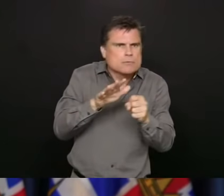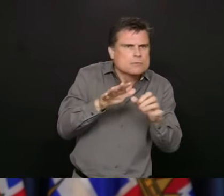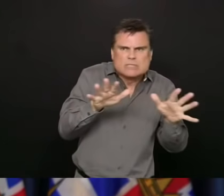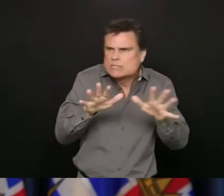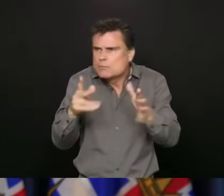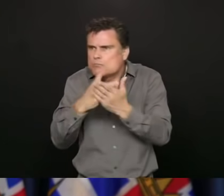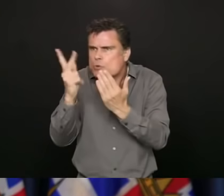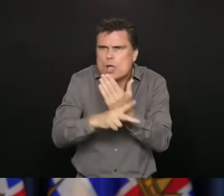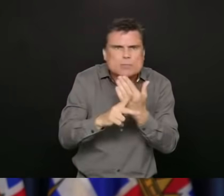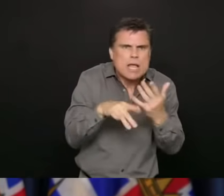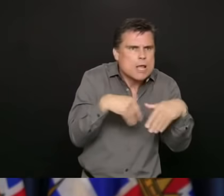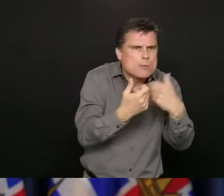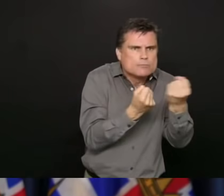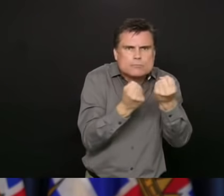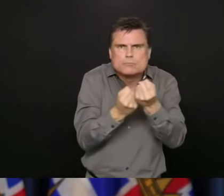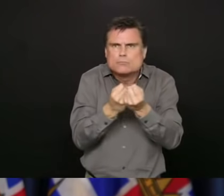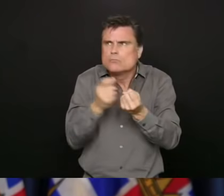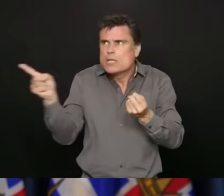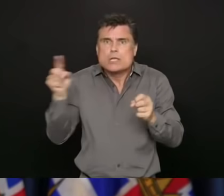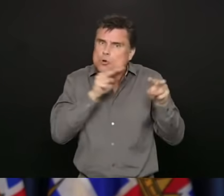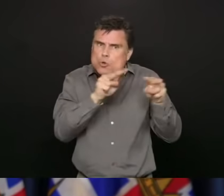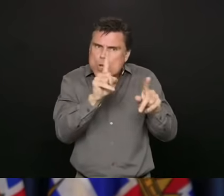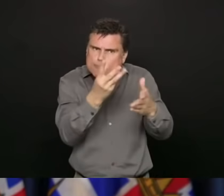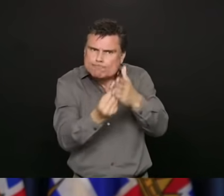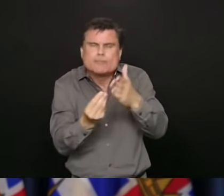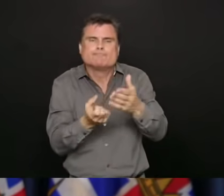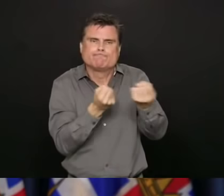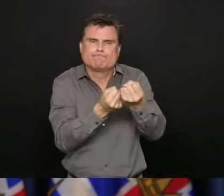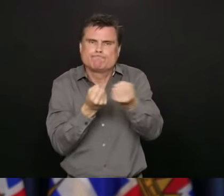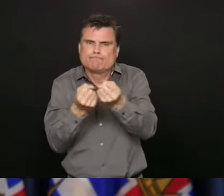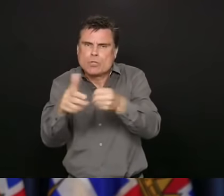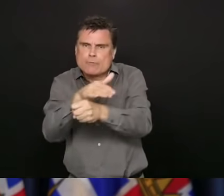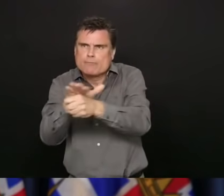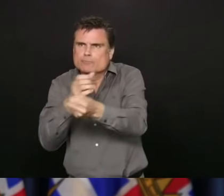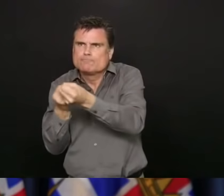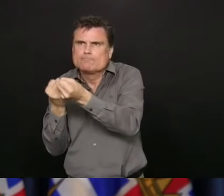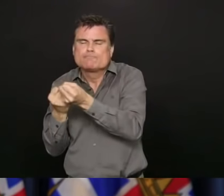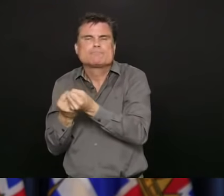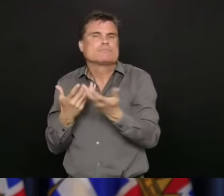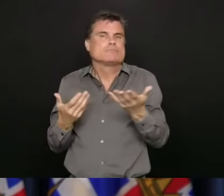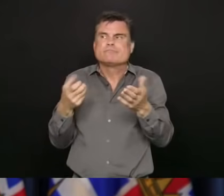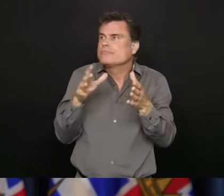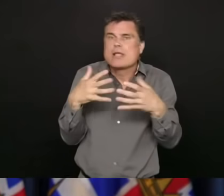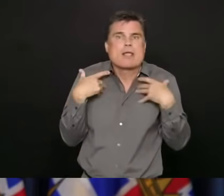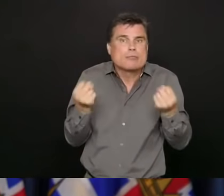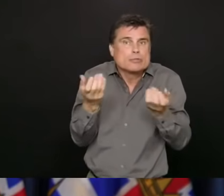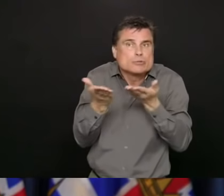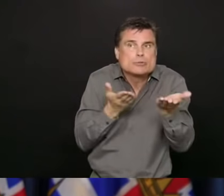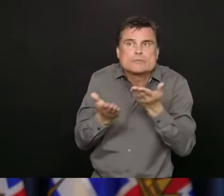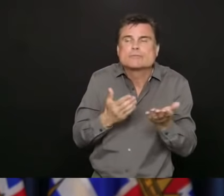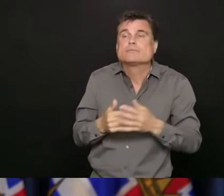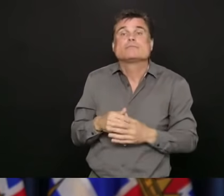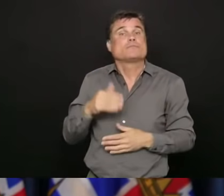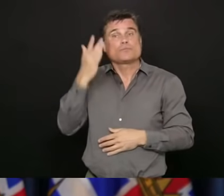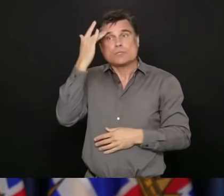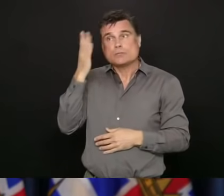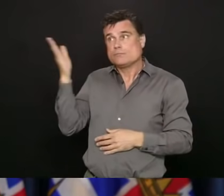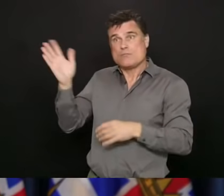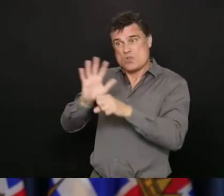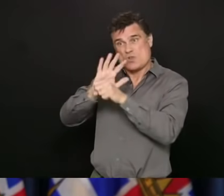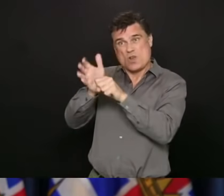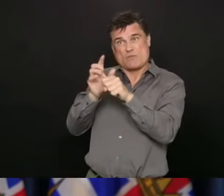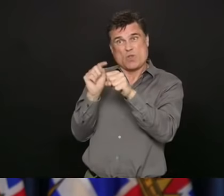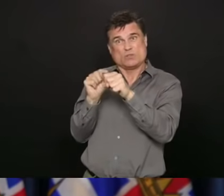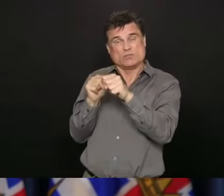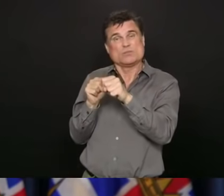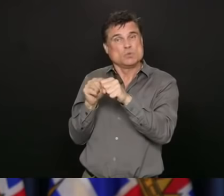even before COVID-19, but certainly during COVID-19, we've seen differences in how people are reacting, how provinces are